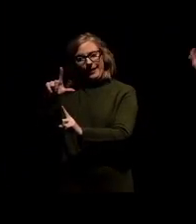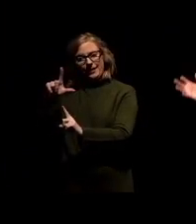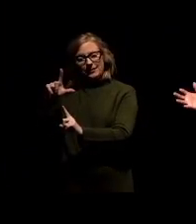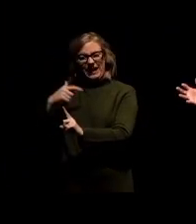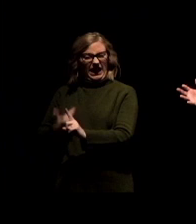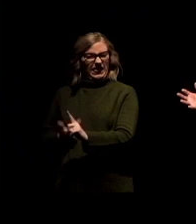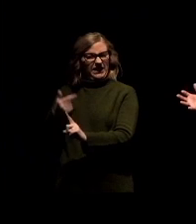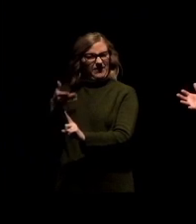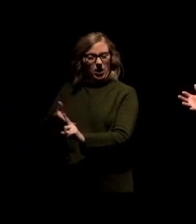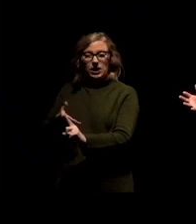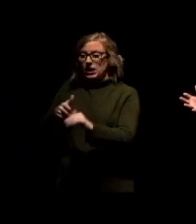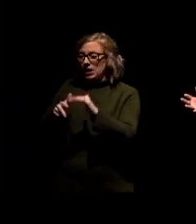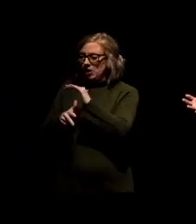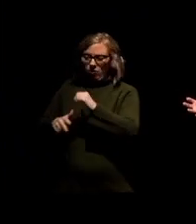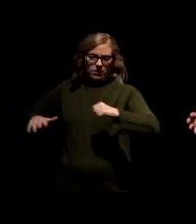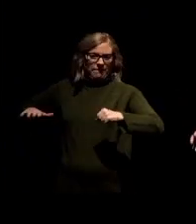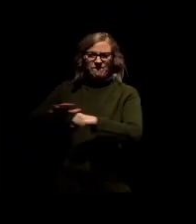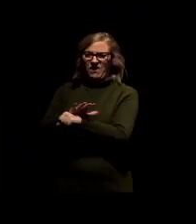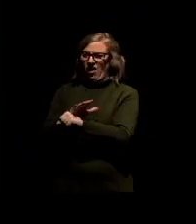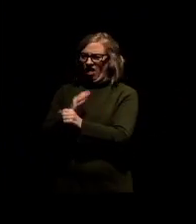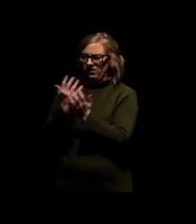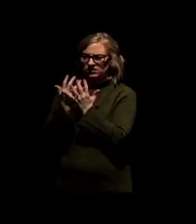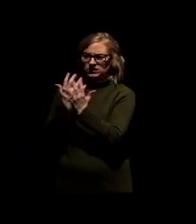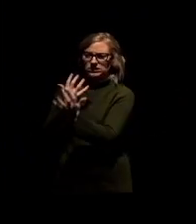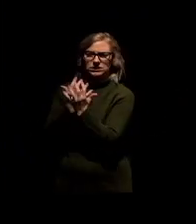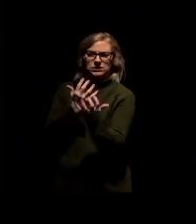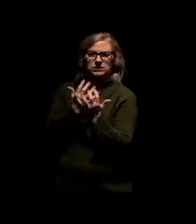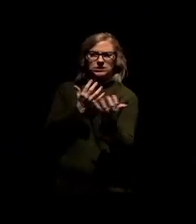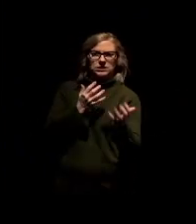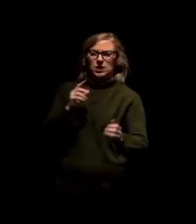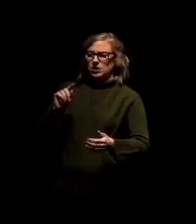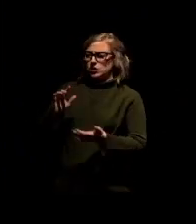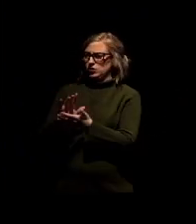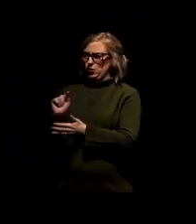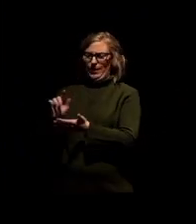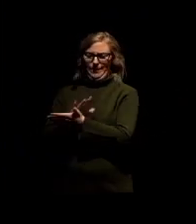like a garage filled with toilet paper. It was like insane.